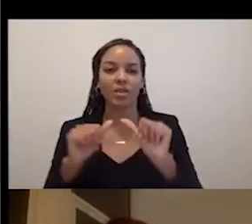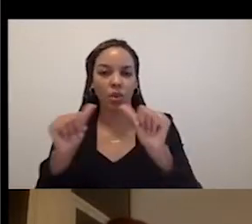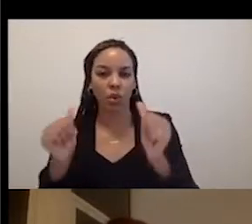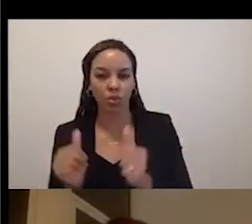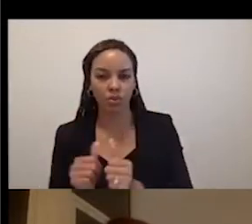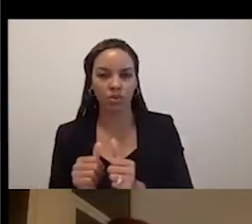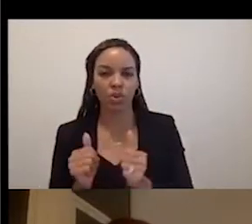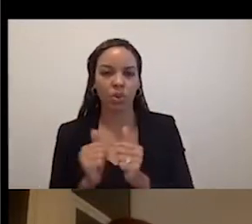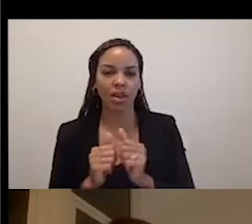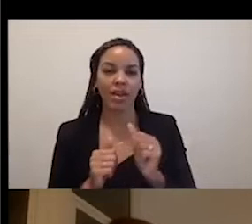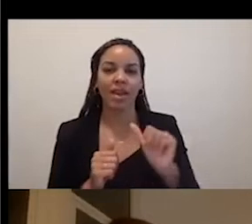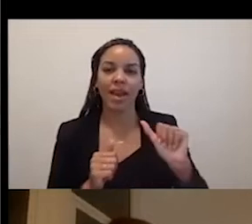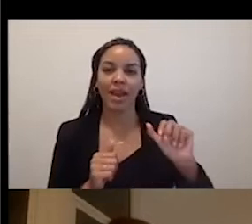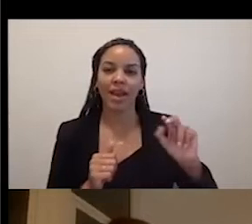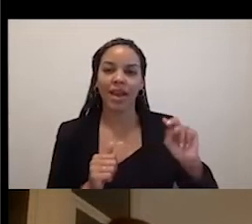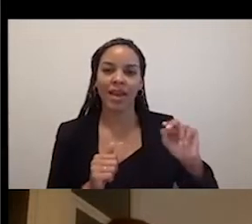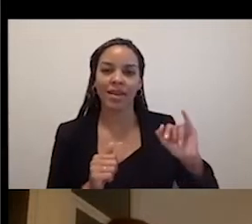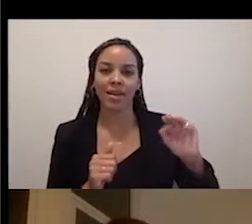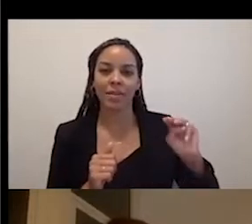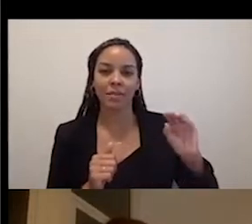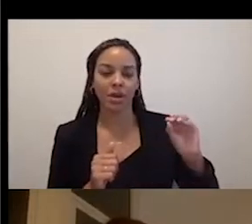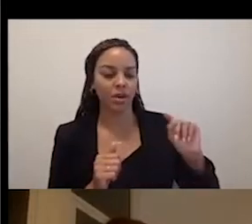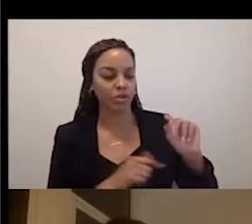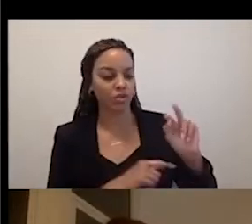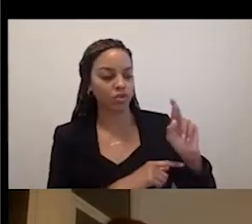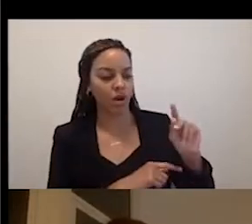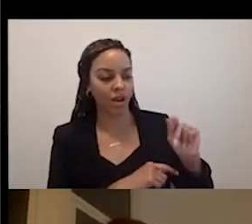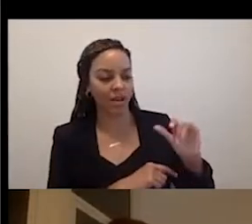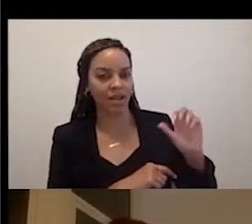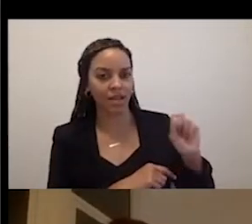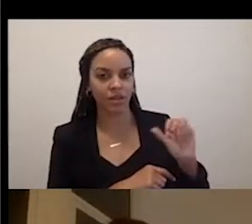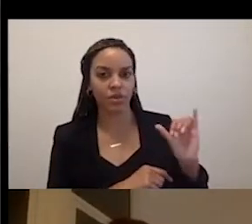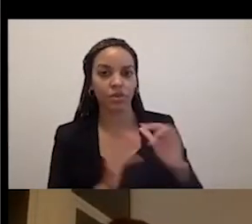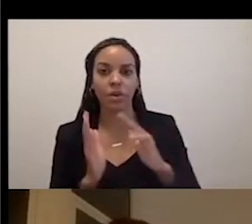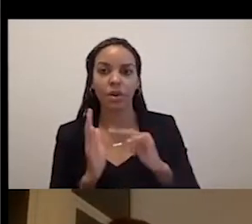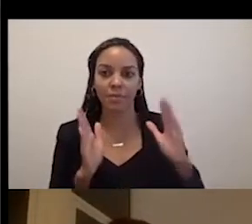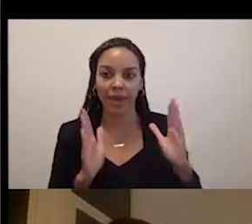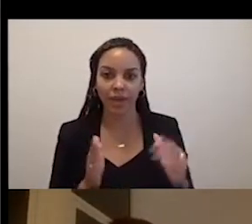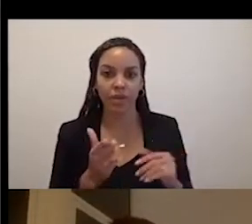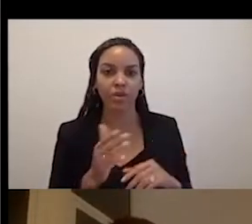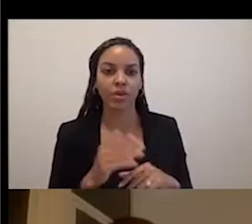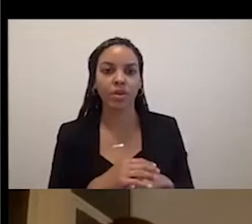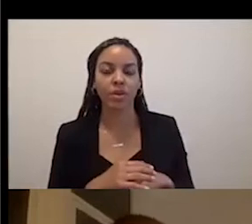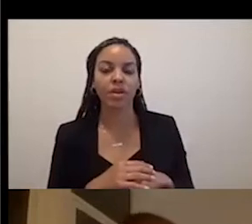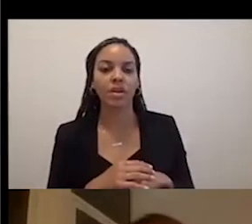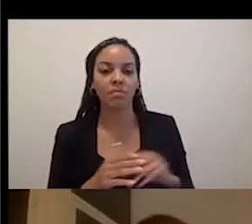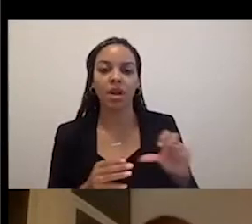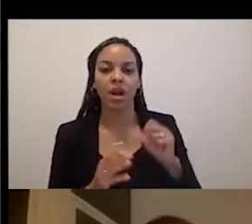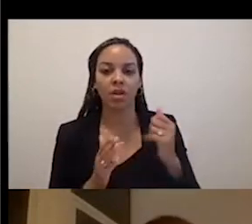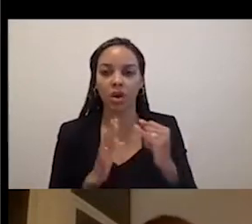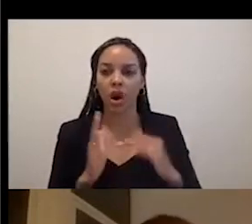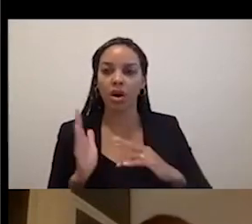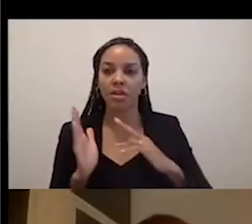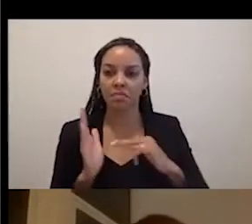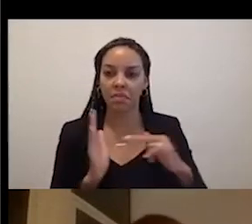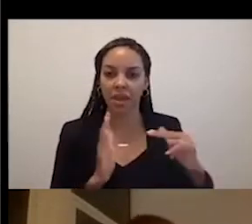Next, Hand Samir, a painter, Egyptian. Next. Polina Medvedeva, who's working with